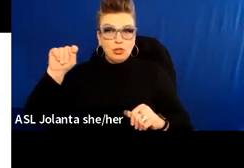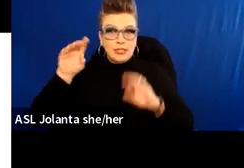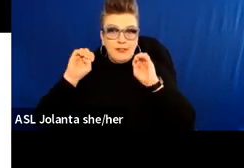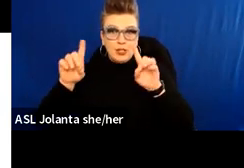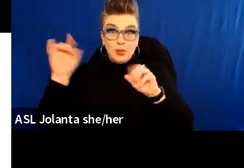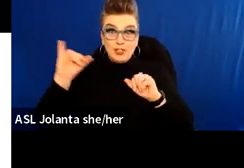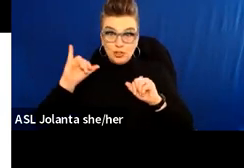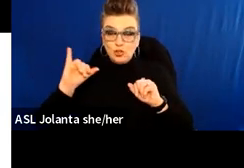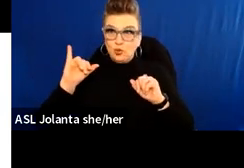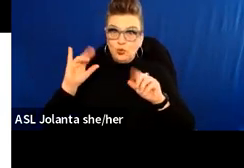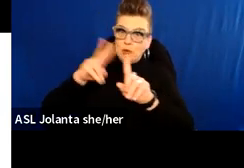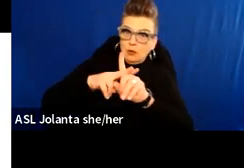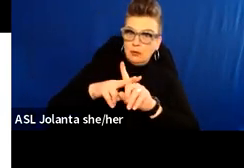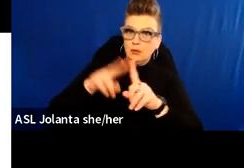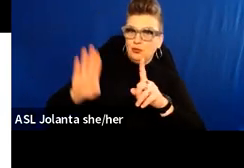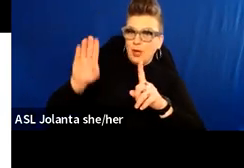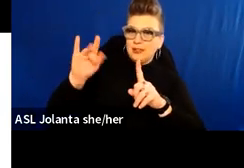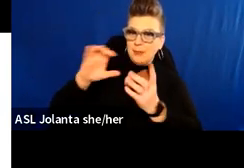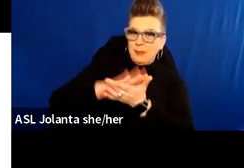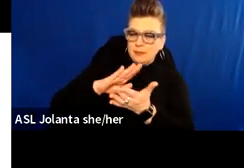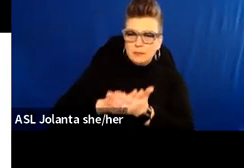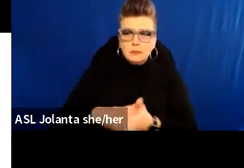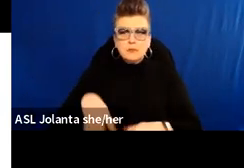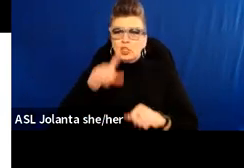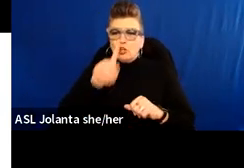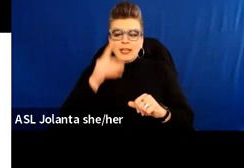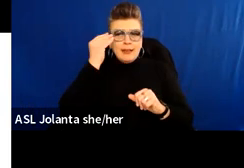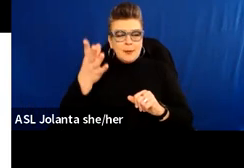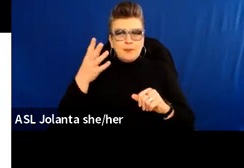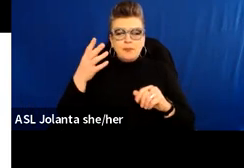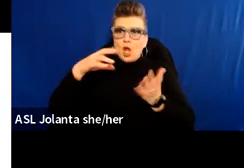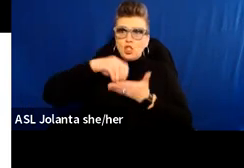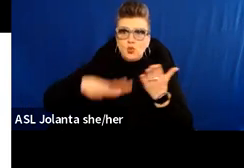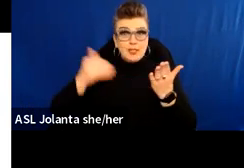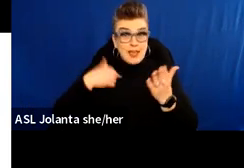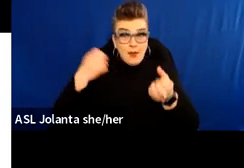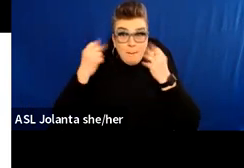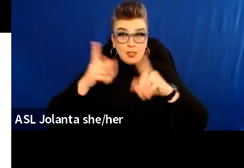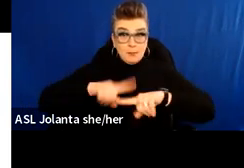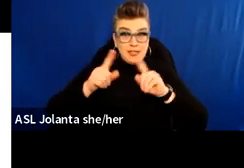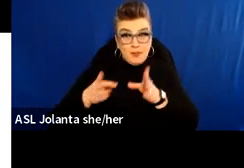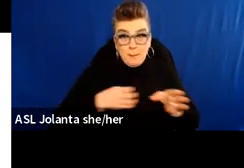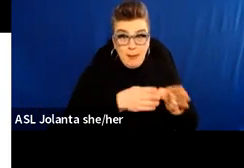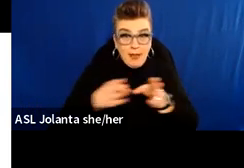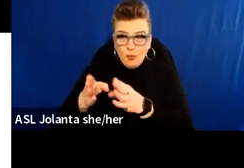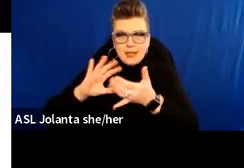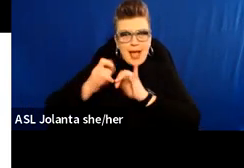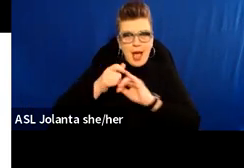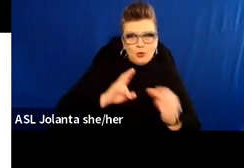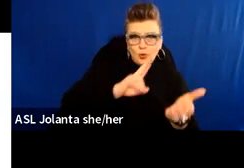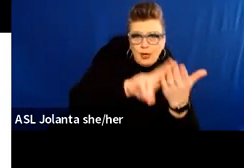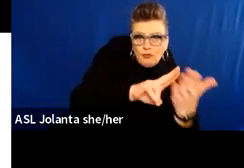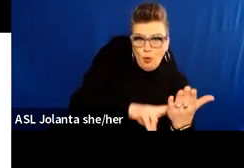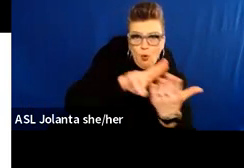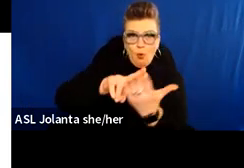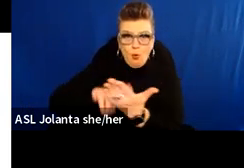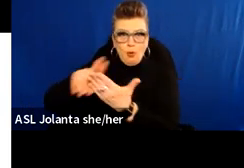bps schools so there are multiple pathways for students to enroll in these types of programs and i think we need to continue to use the racial equity